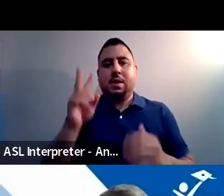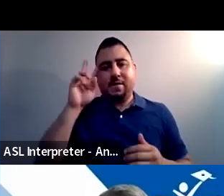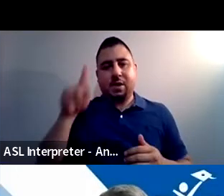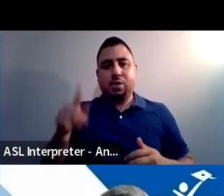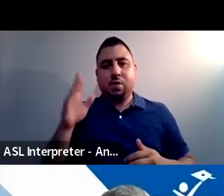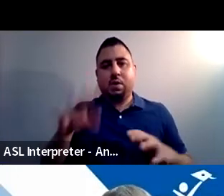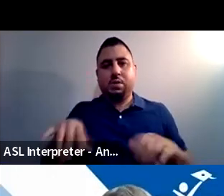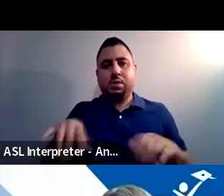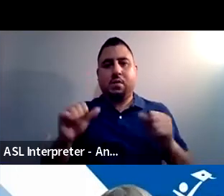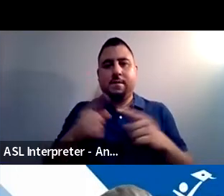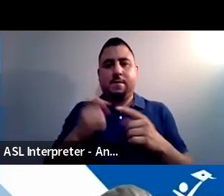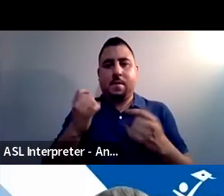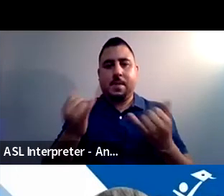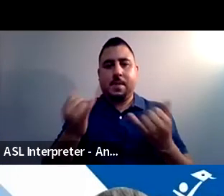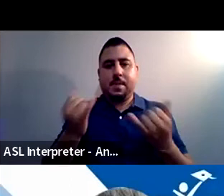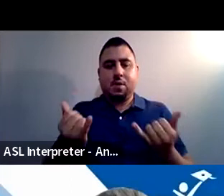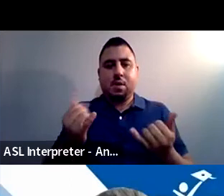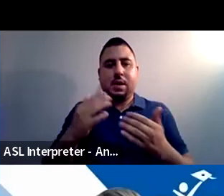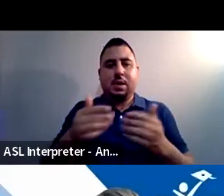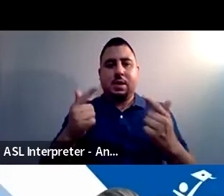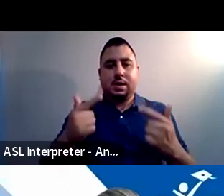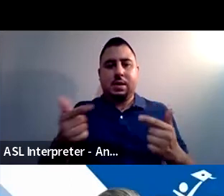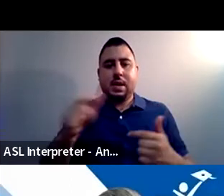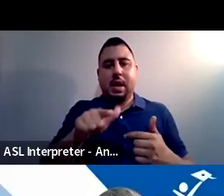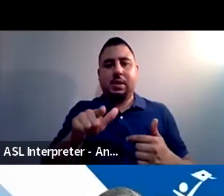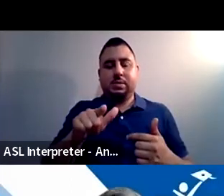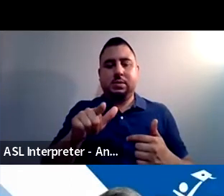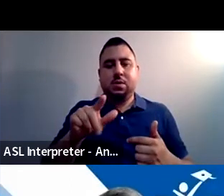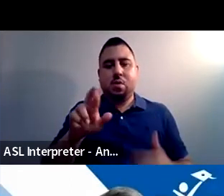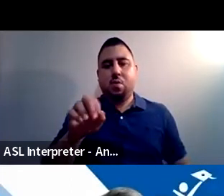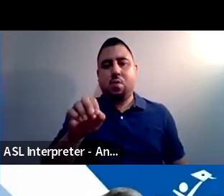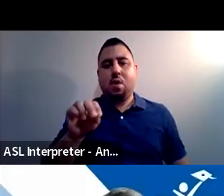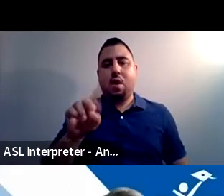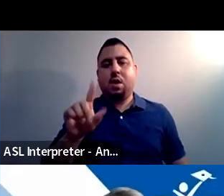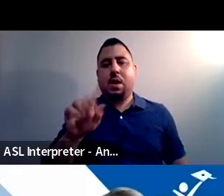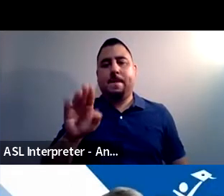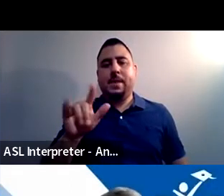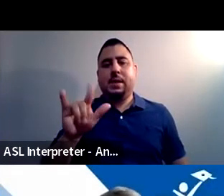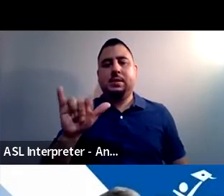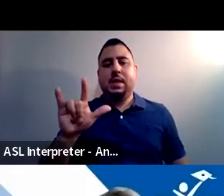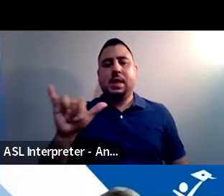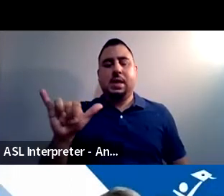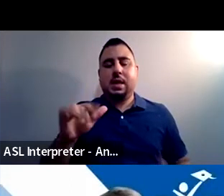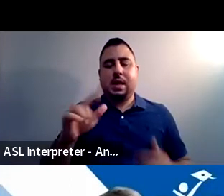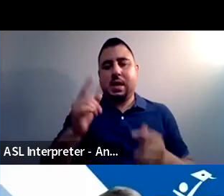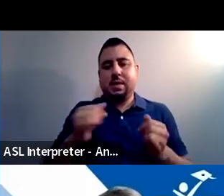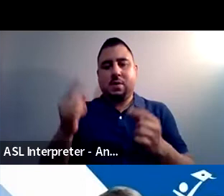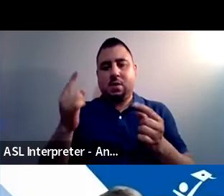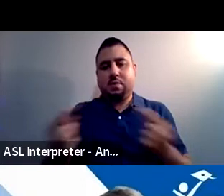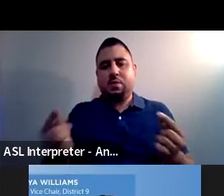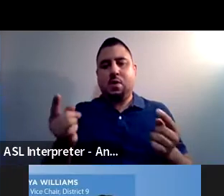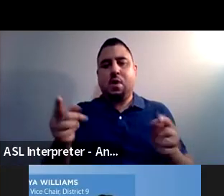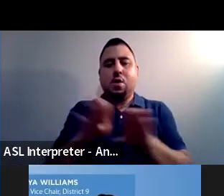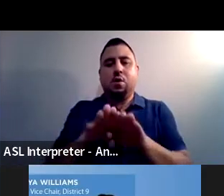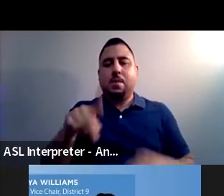will take over from here. Next will be this Rhonda Billingsley, individual opposed to closure of Pointer